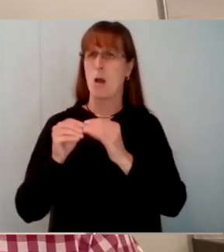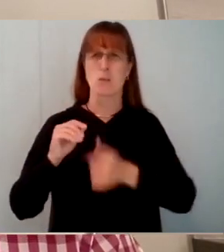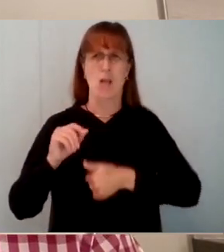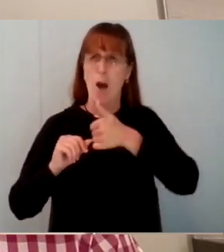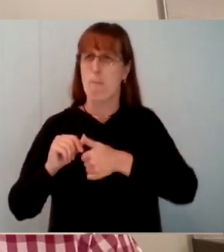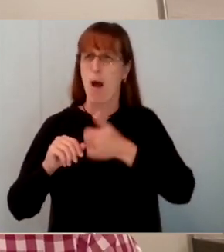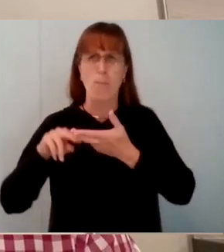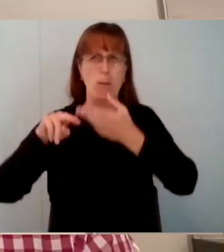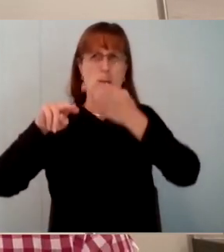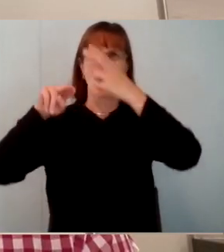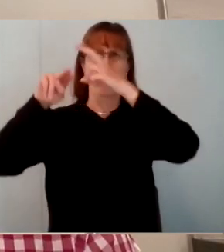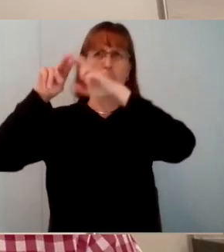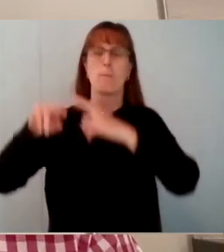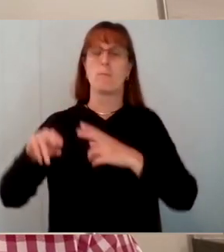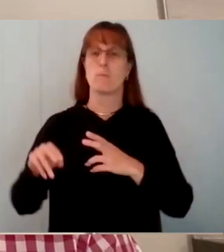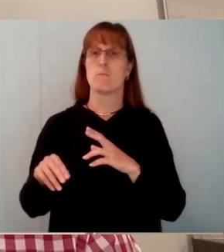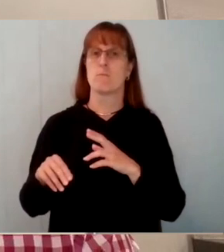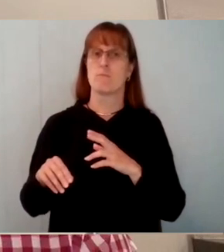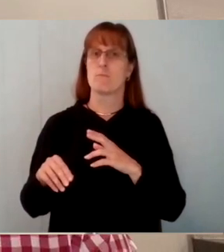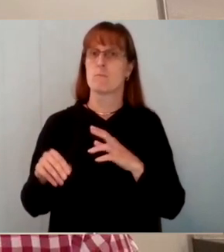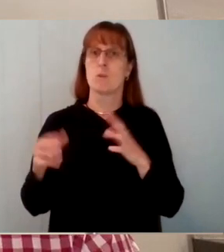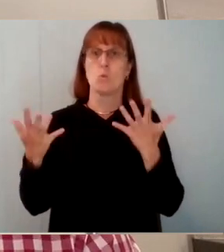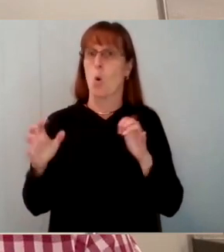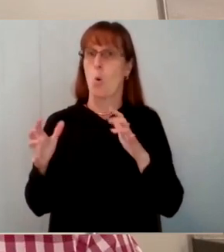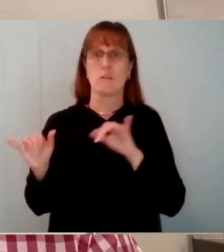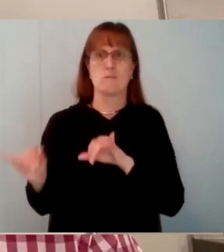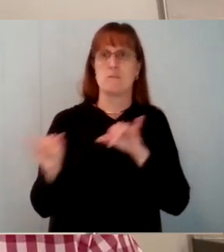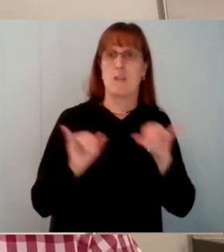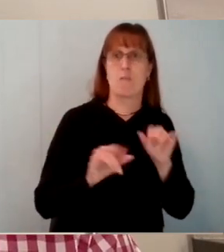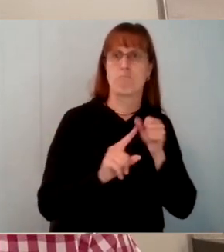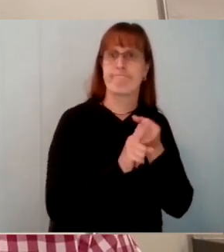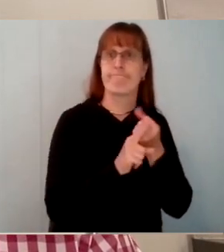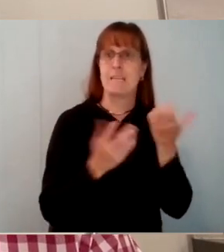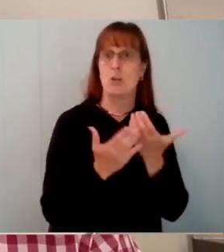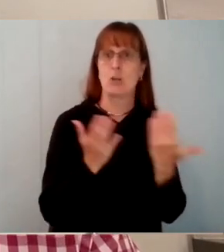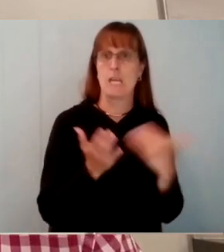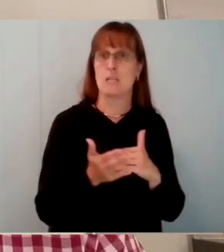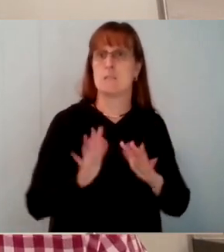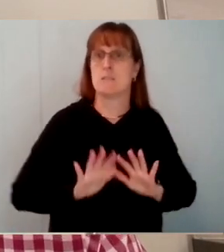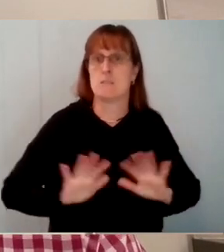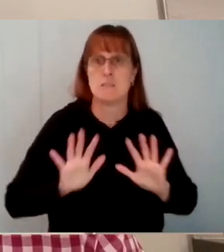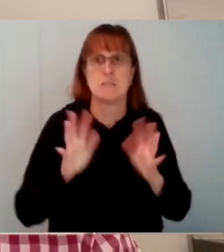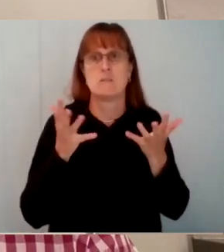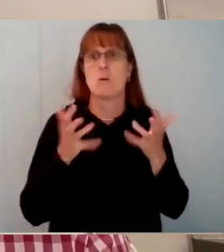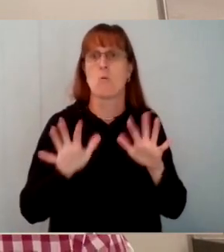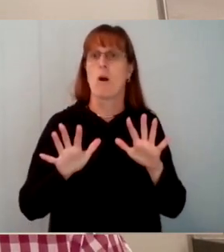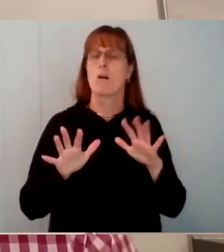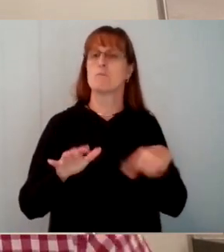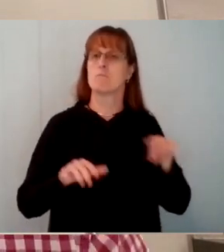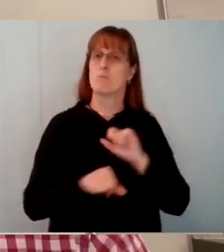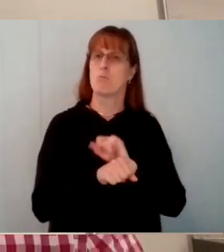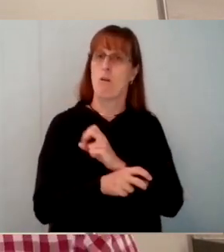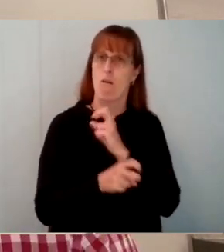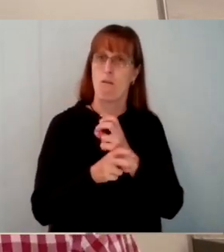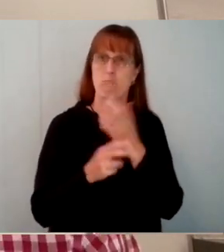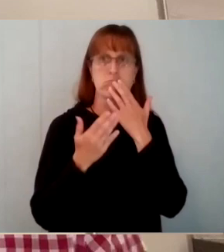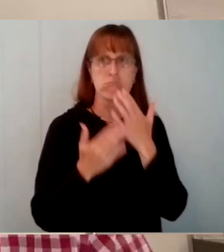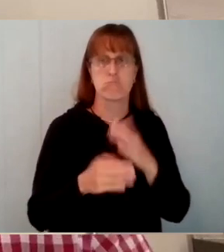continuing spikes of COVID-19, and we just don't want that to happen in our region again. And so I appreciate everybody's good work on